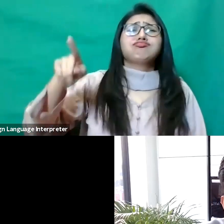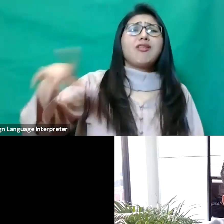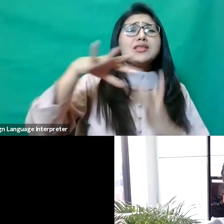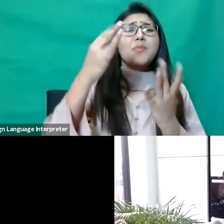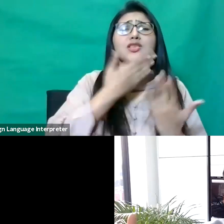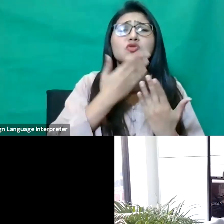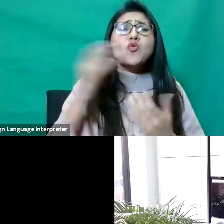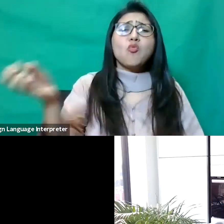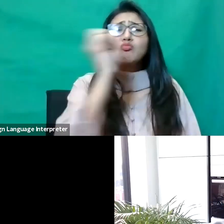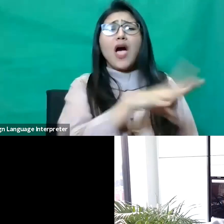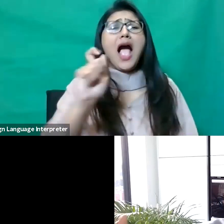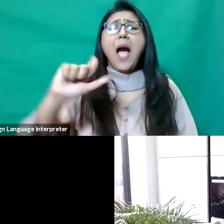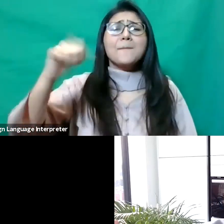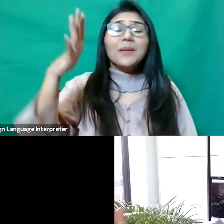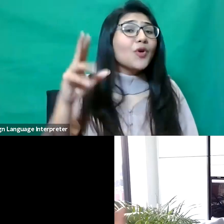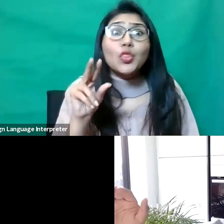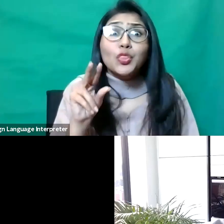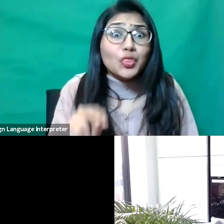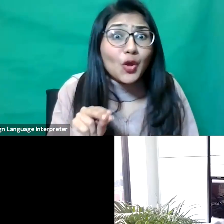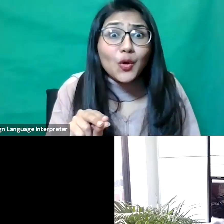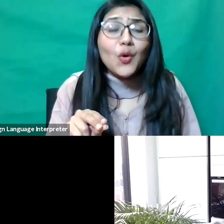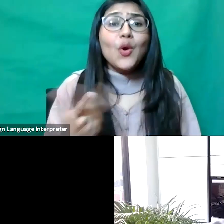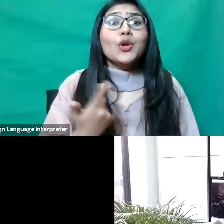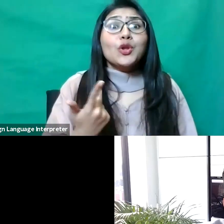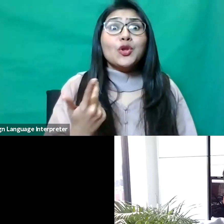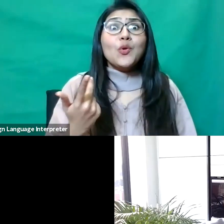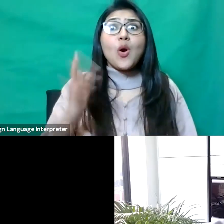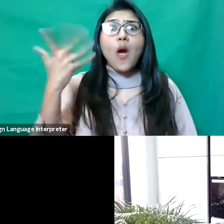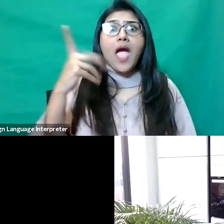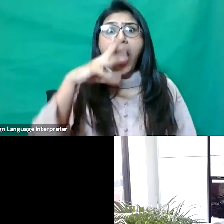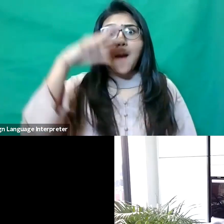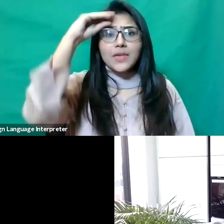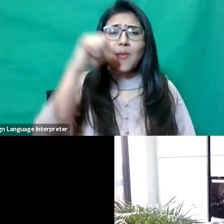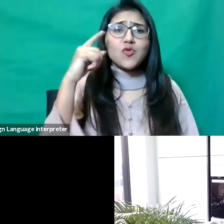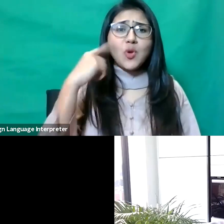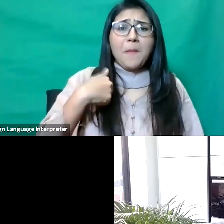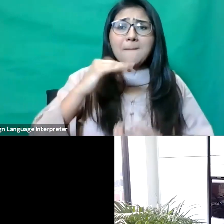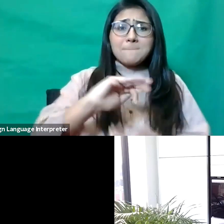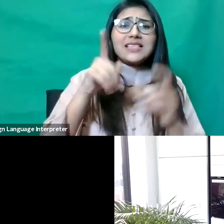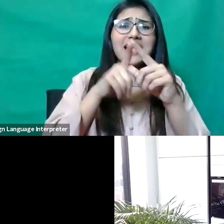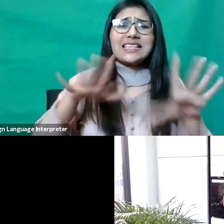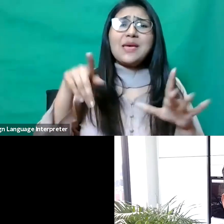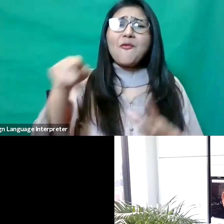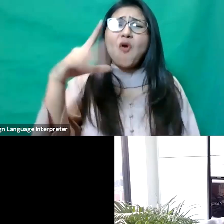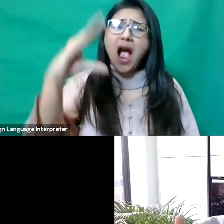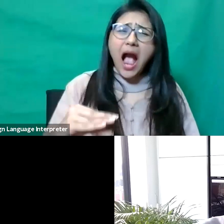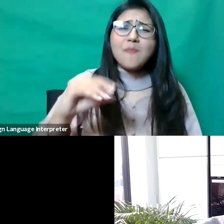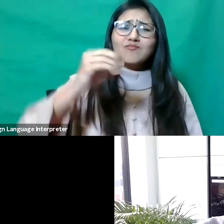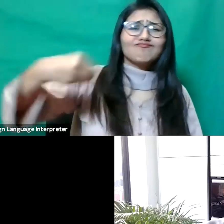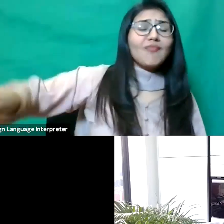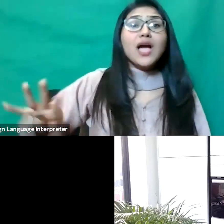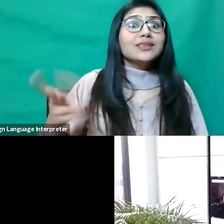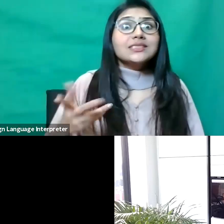and this child is affecting on his future without the encouragement. I mean, with the encouragement,